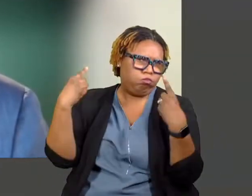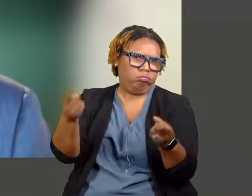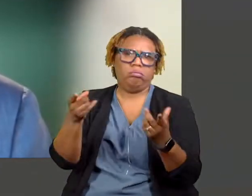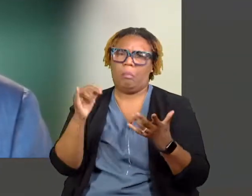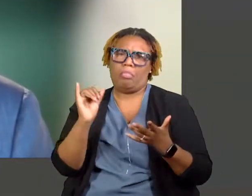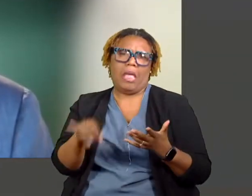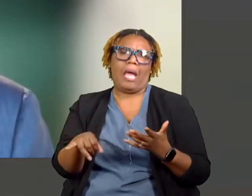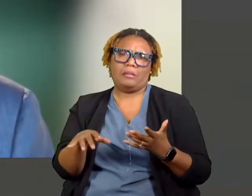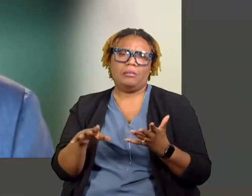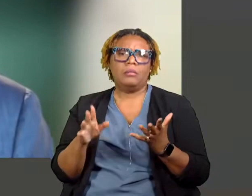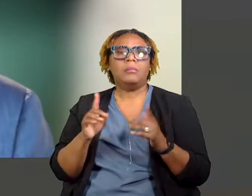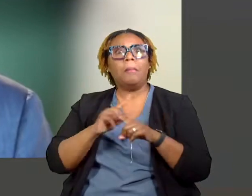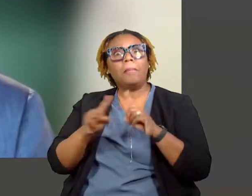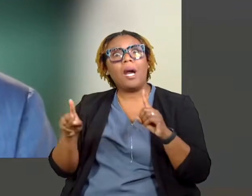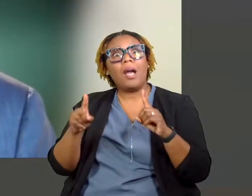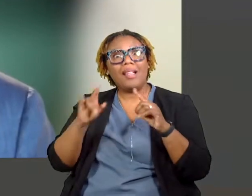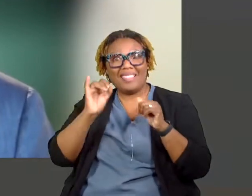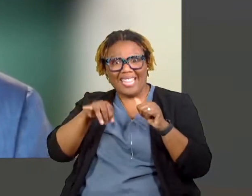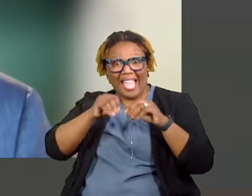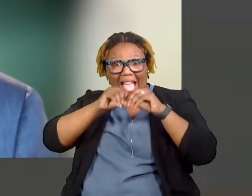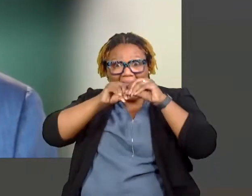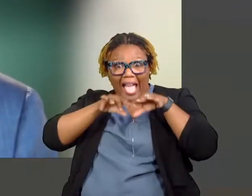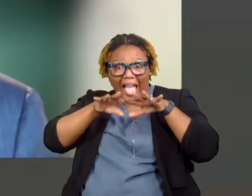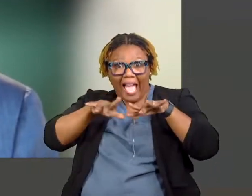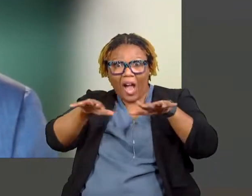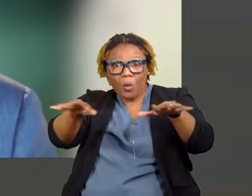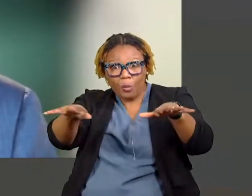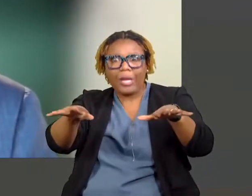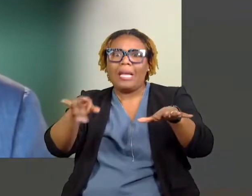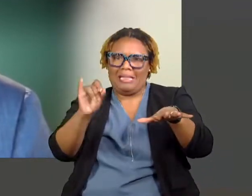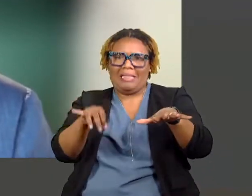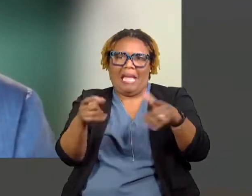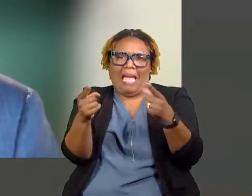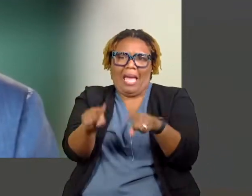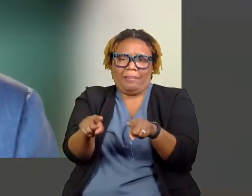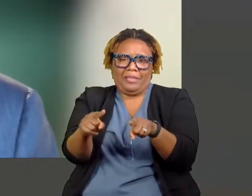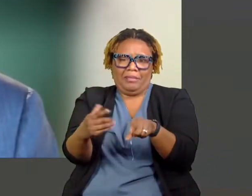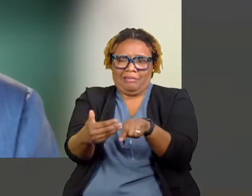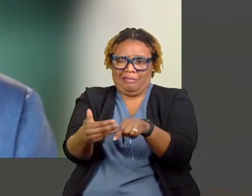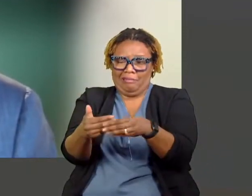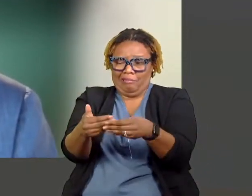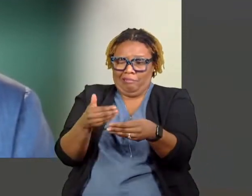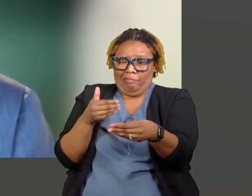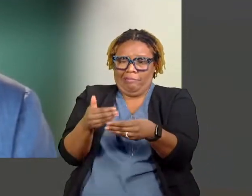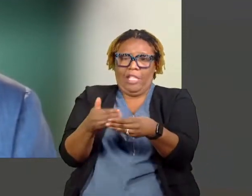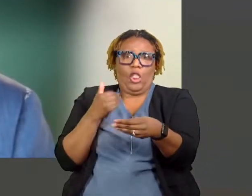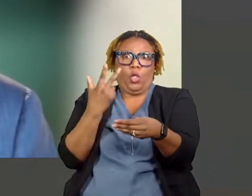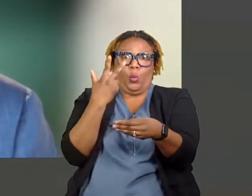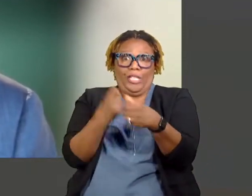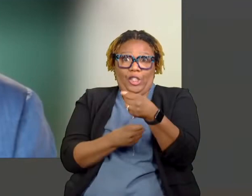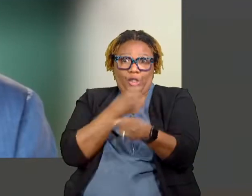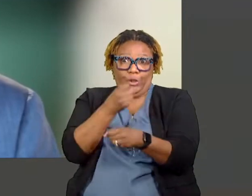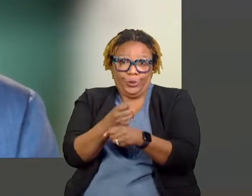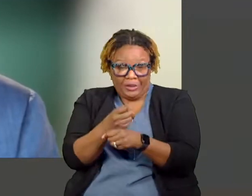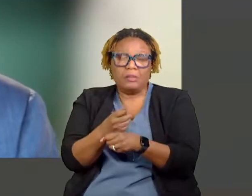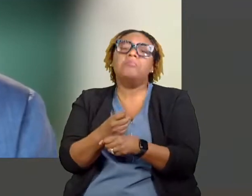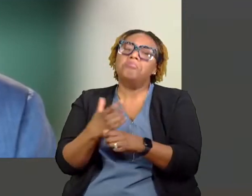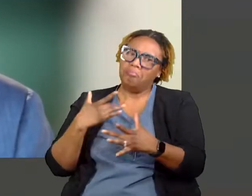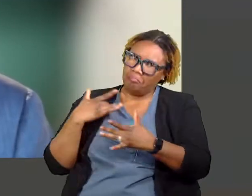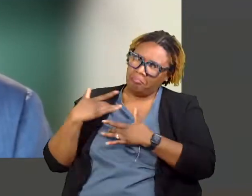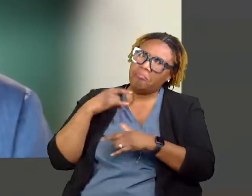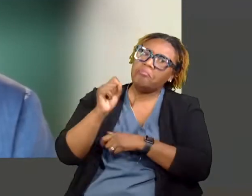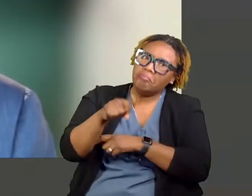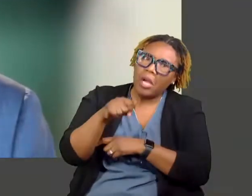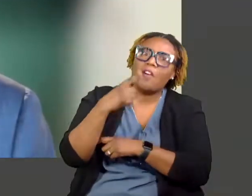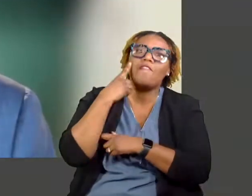now has been ongoing for 3 years. And there are many resources available for those folks who are keeping chickens, again, either